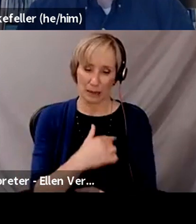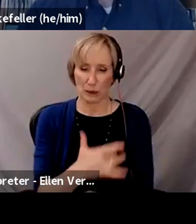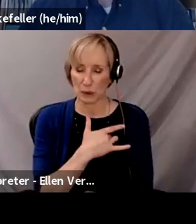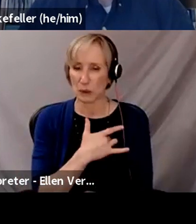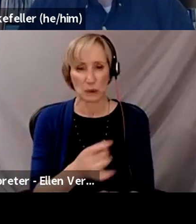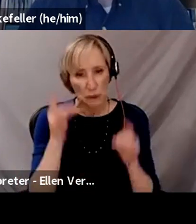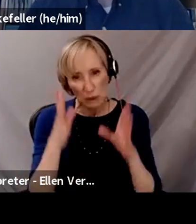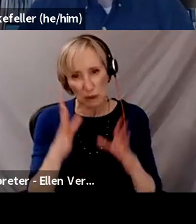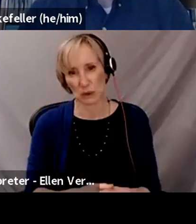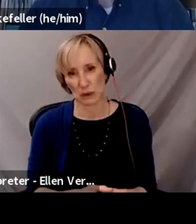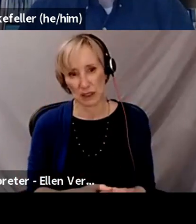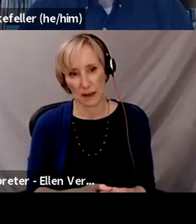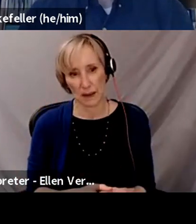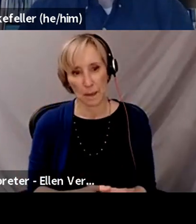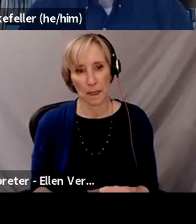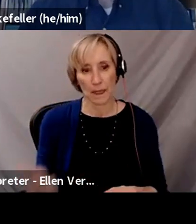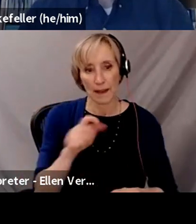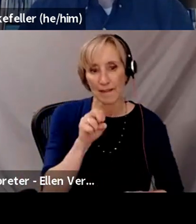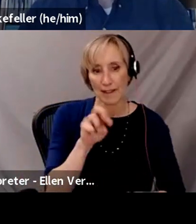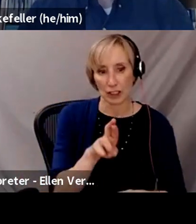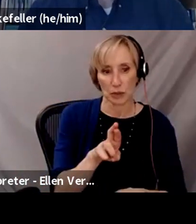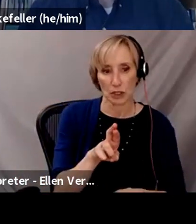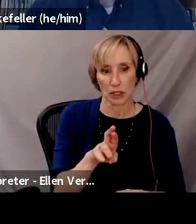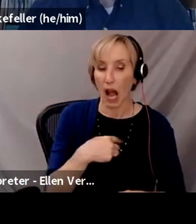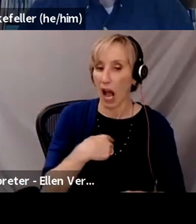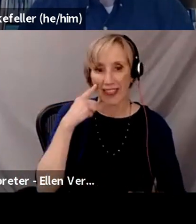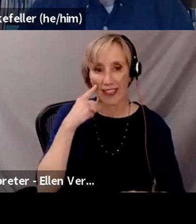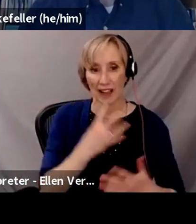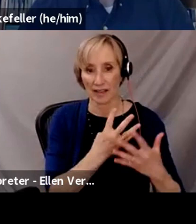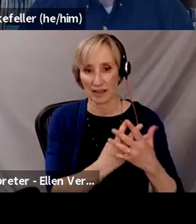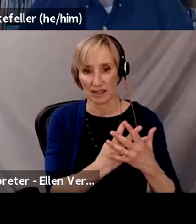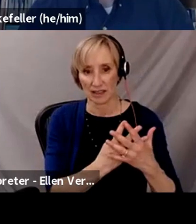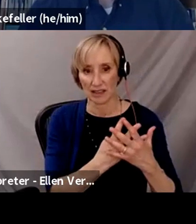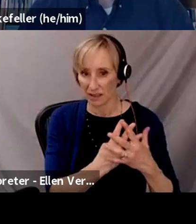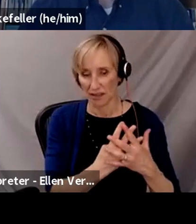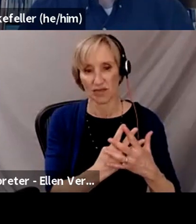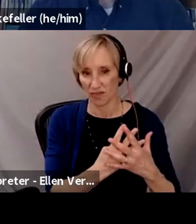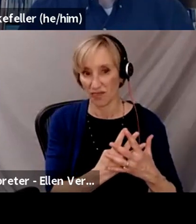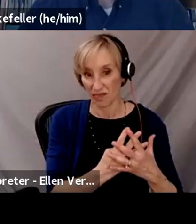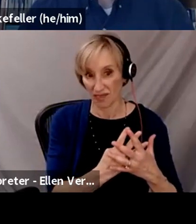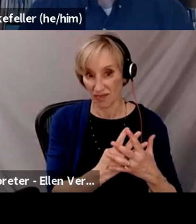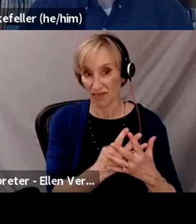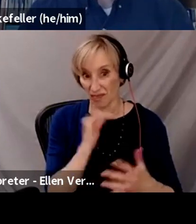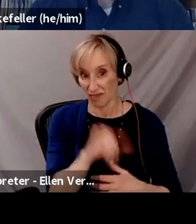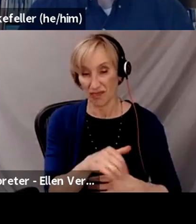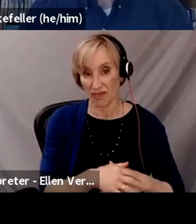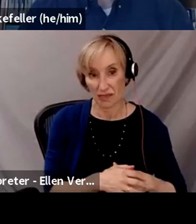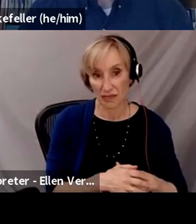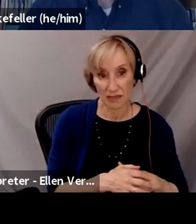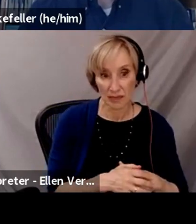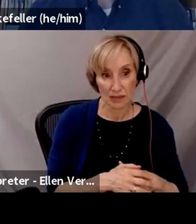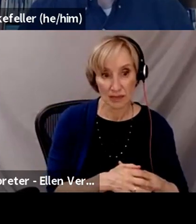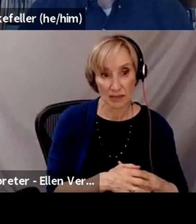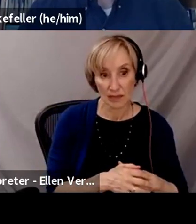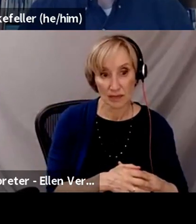For me, I immediately am thinking of detention centers. The fact that they, sparked up in such prevalence